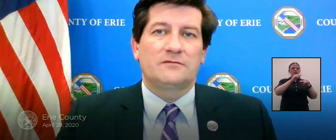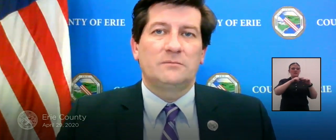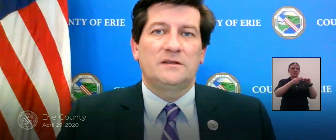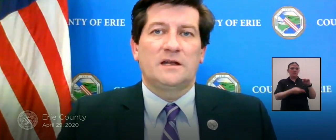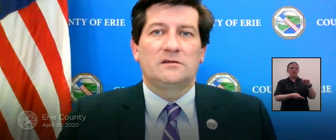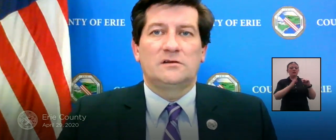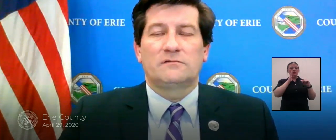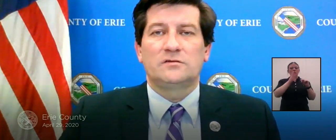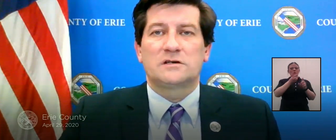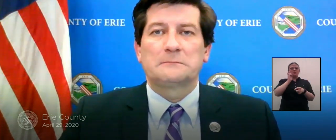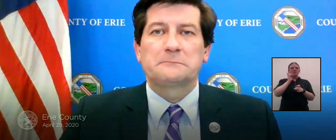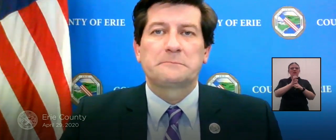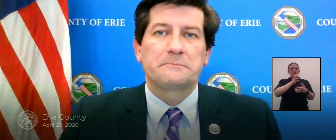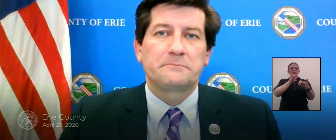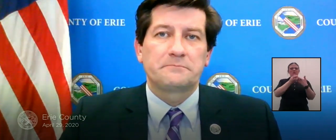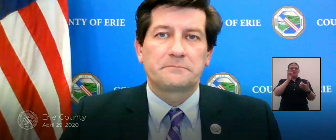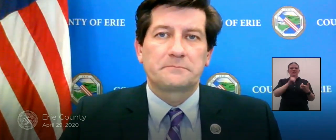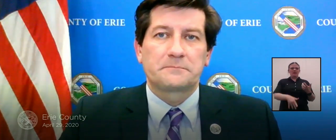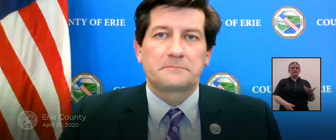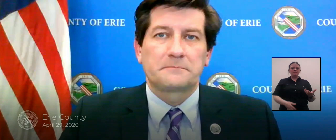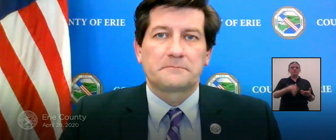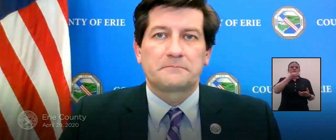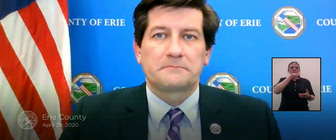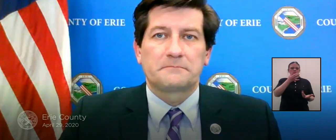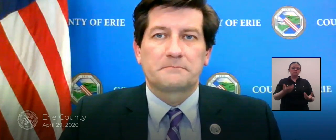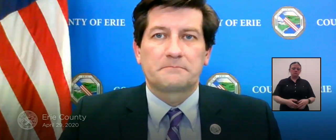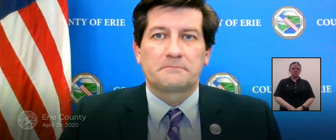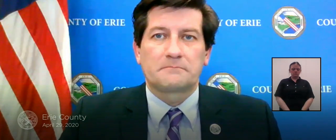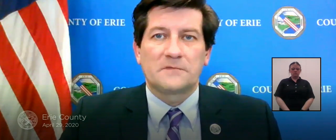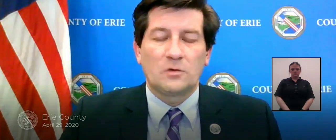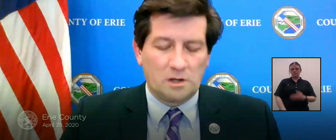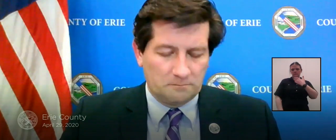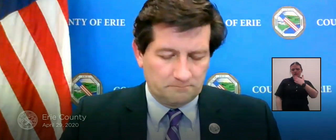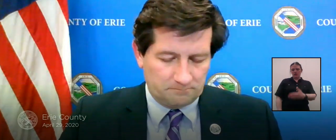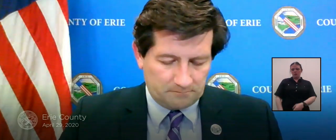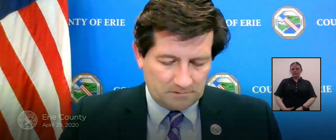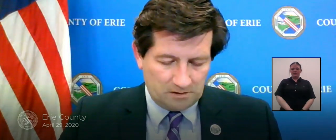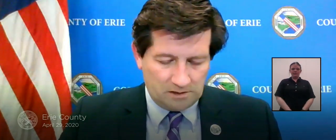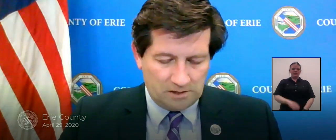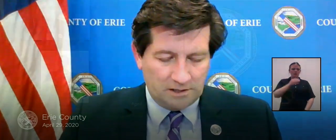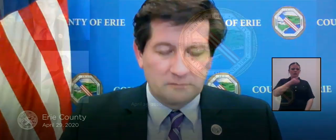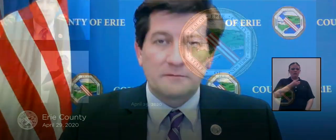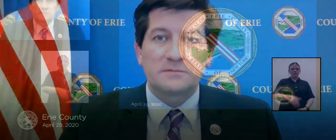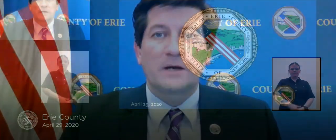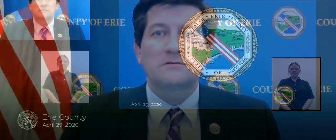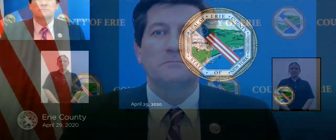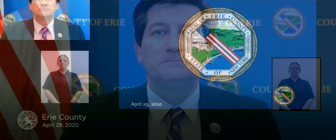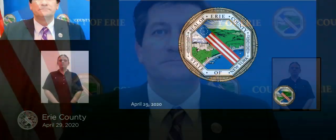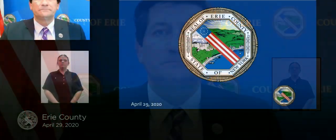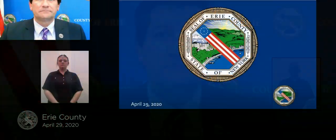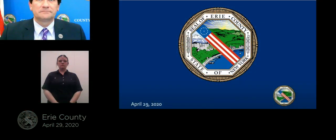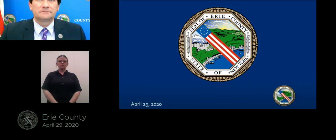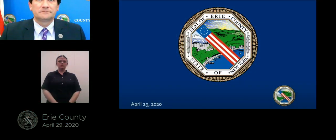going to be tough to meet that in the near future. All right, thank you. You're welcome. Aaron from